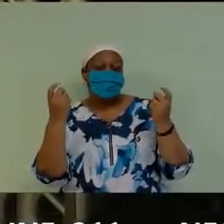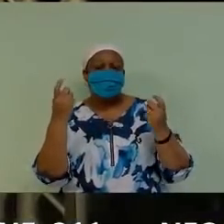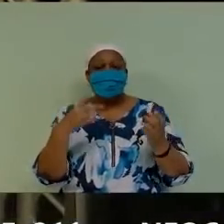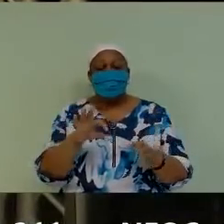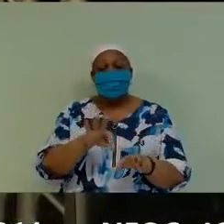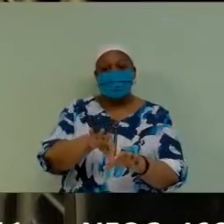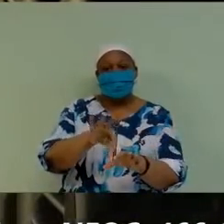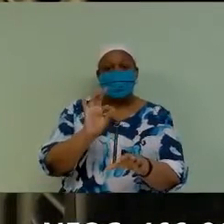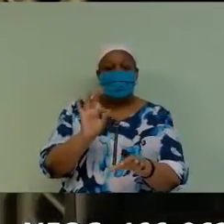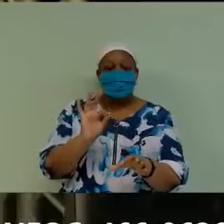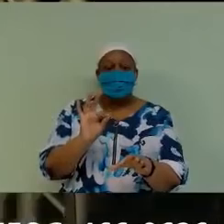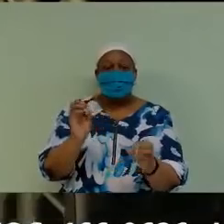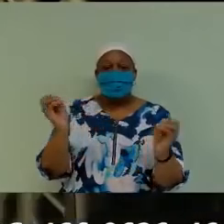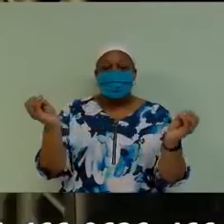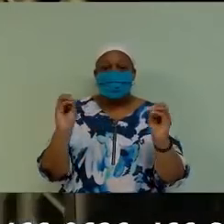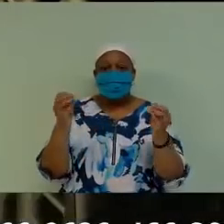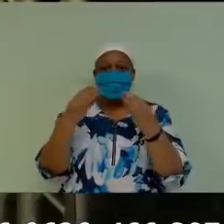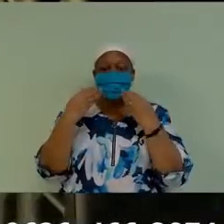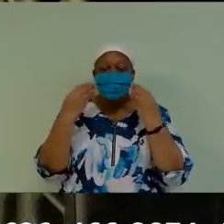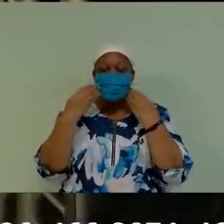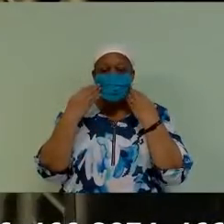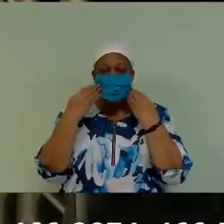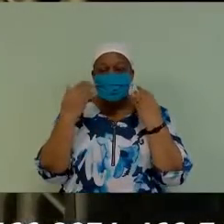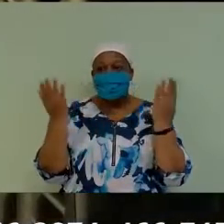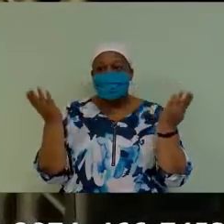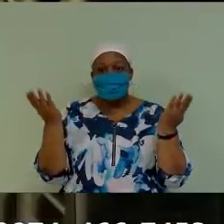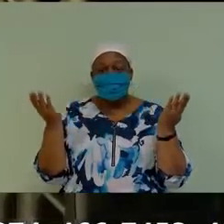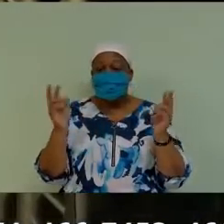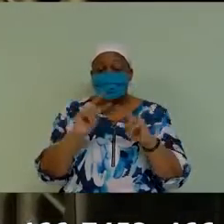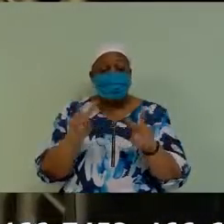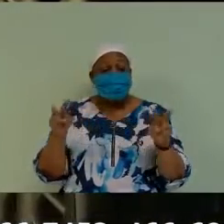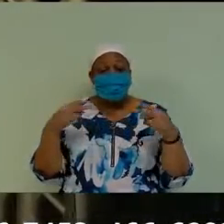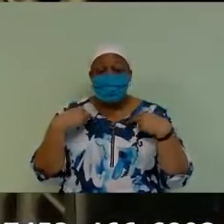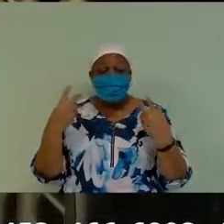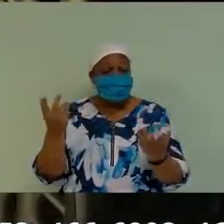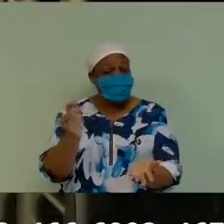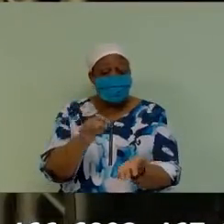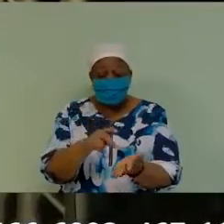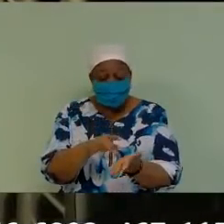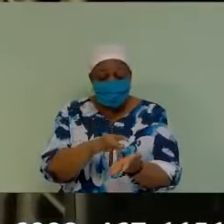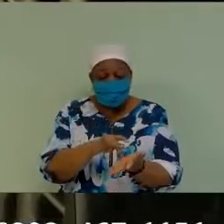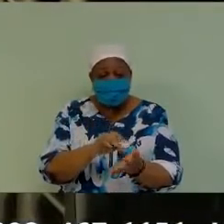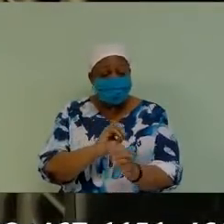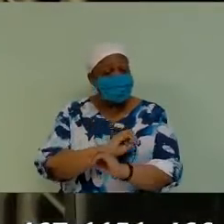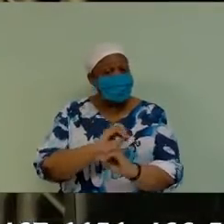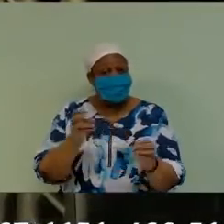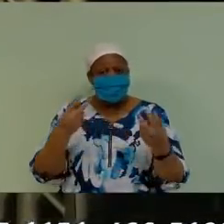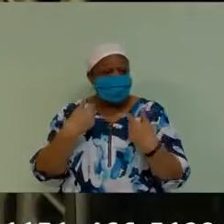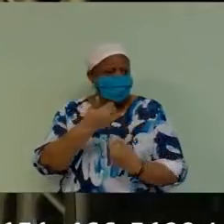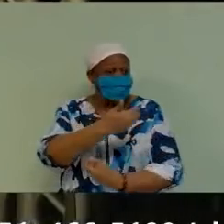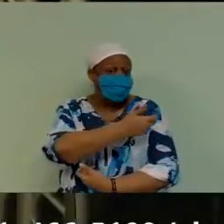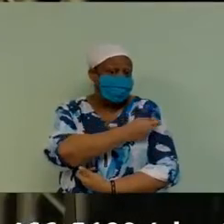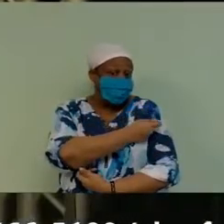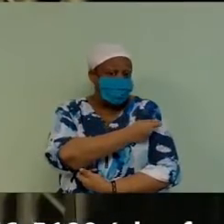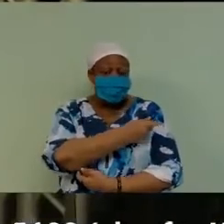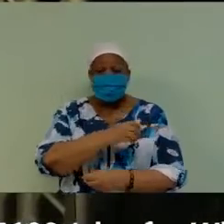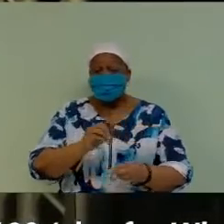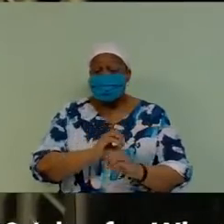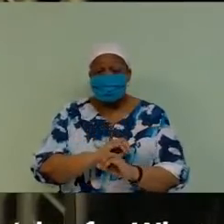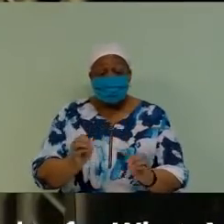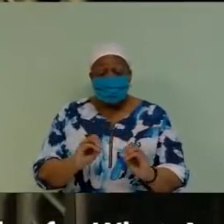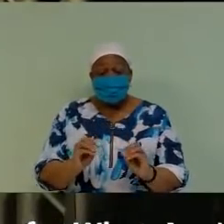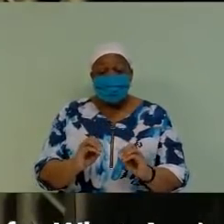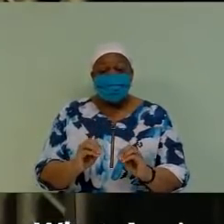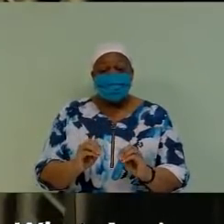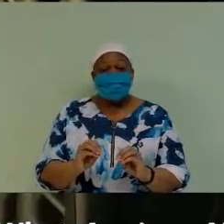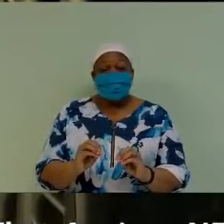proven therapeutic medications. And so it's our role to continue encouraging the public